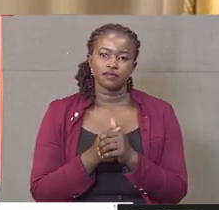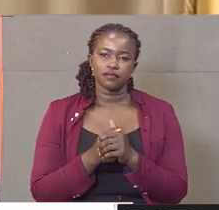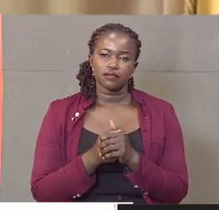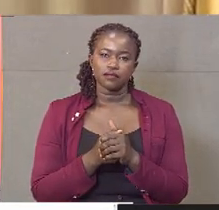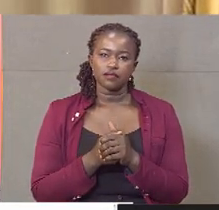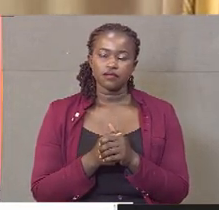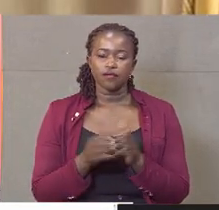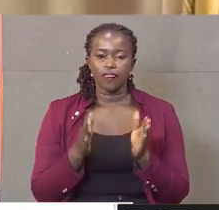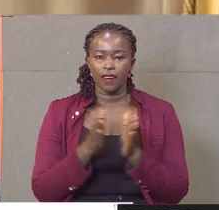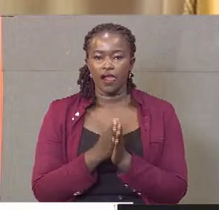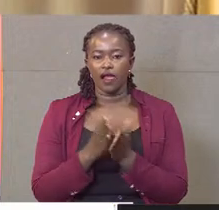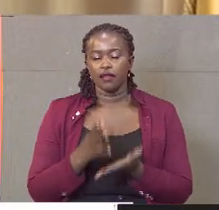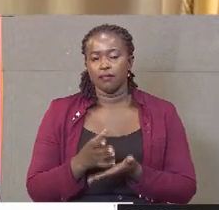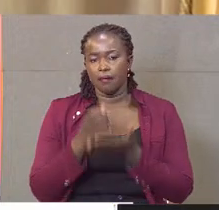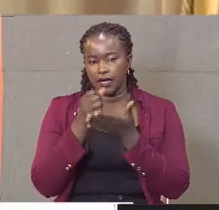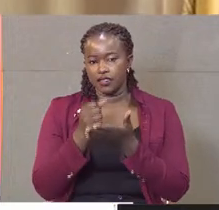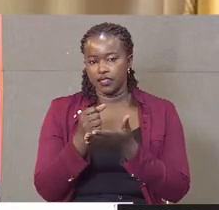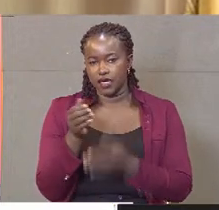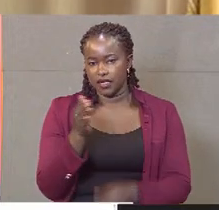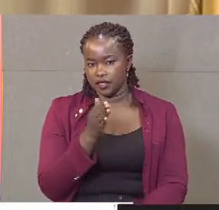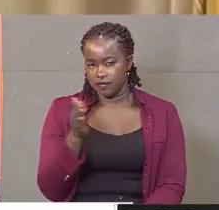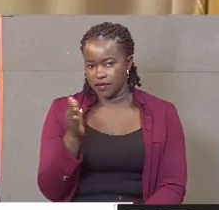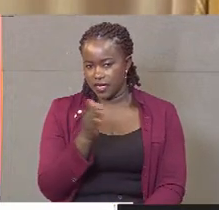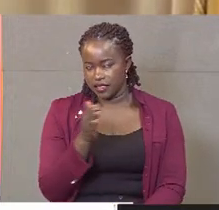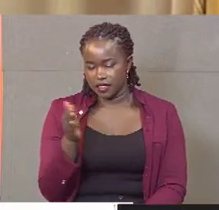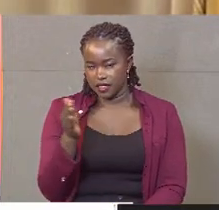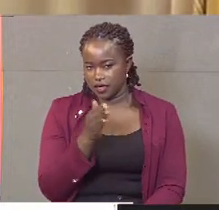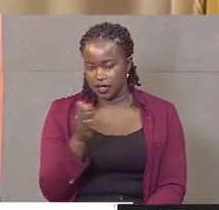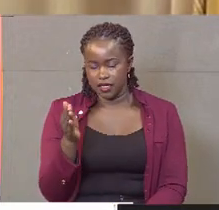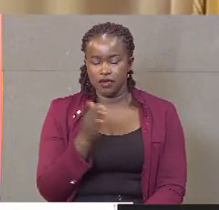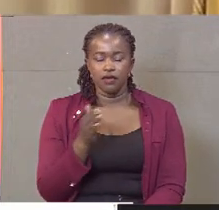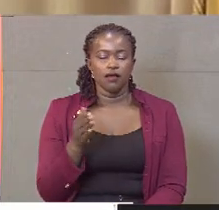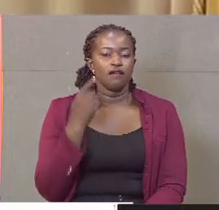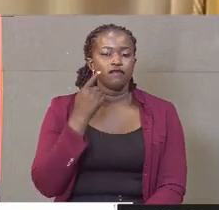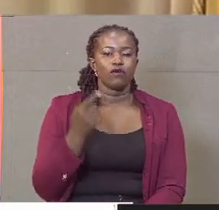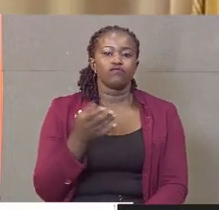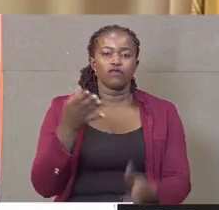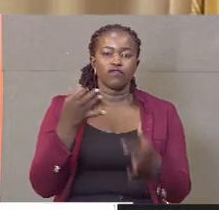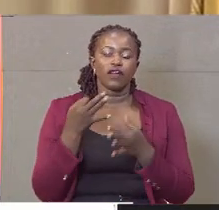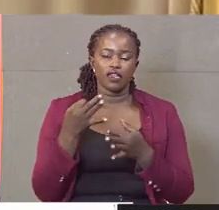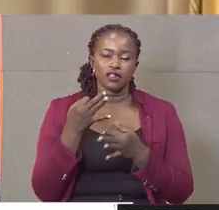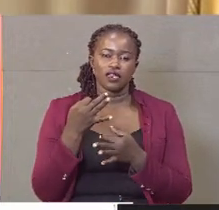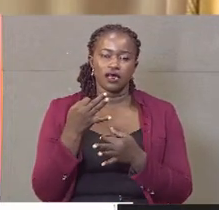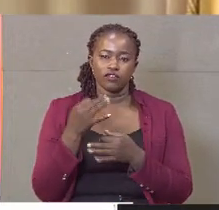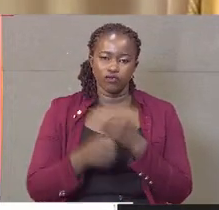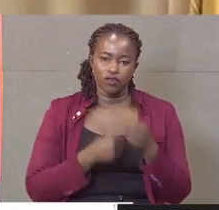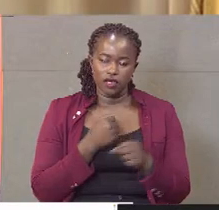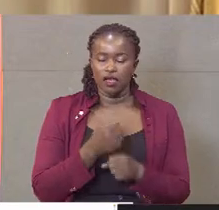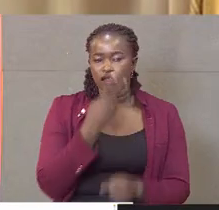and Budget Estimates for the financial year